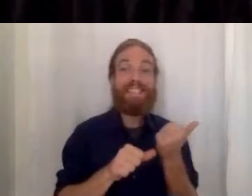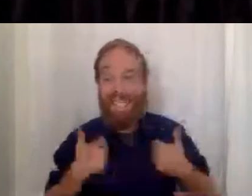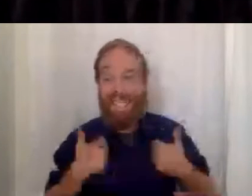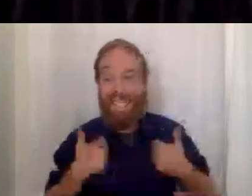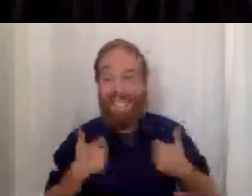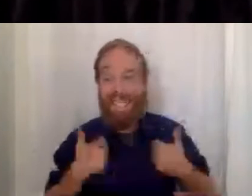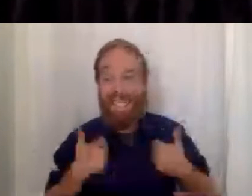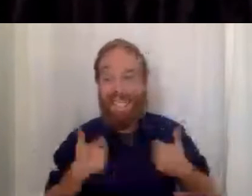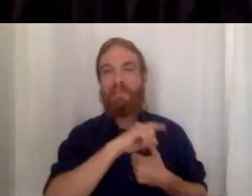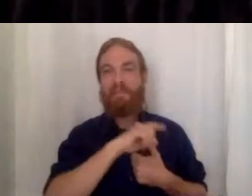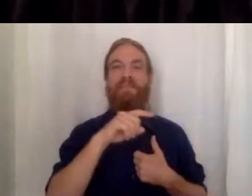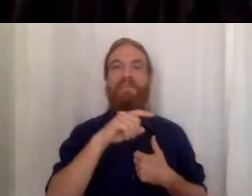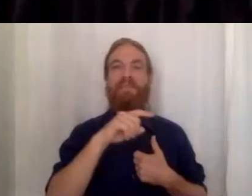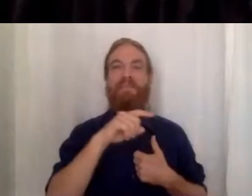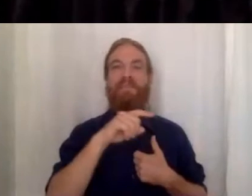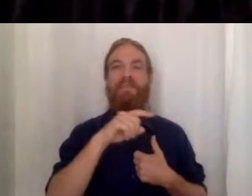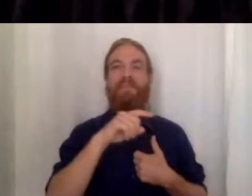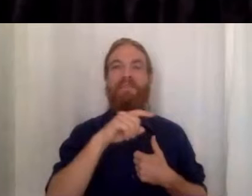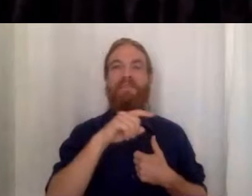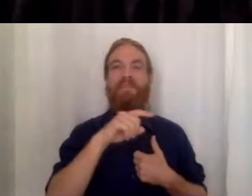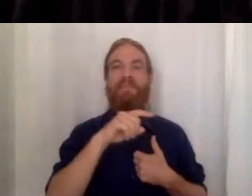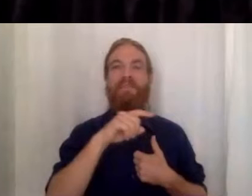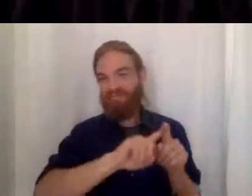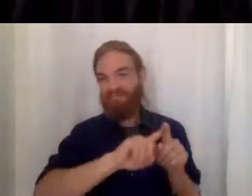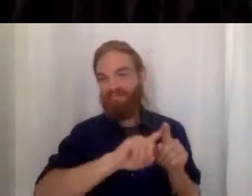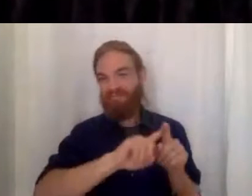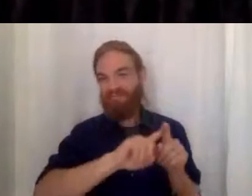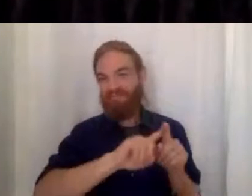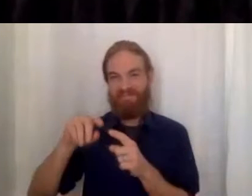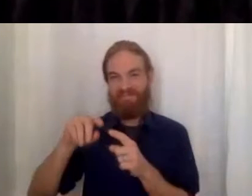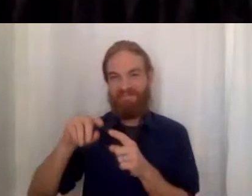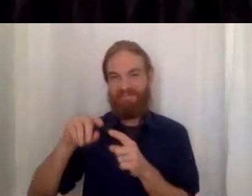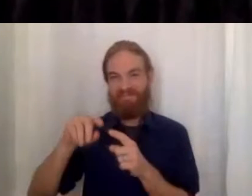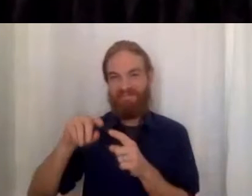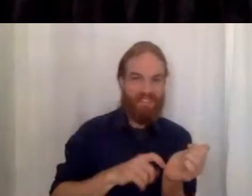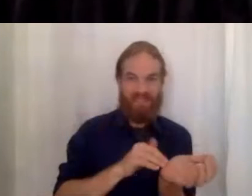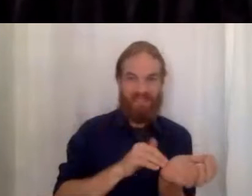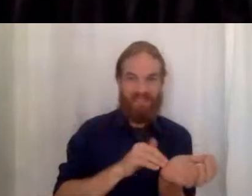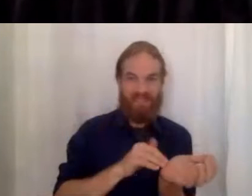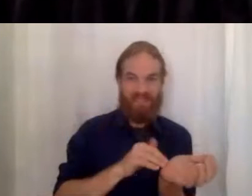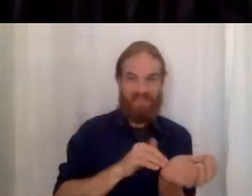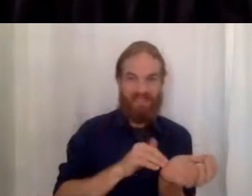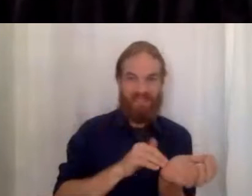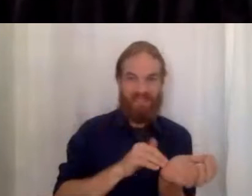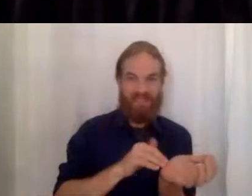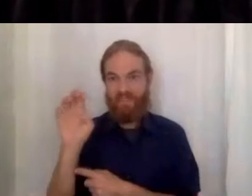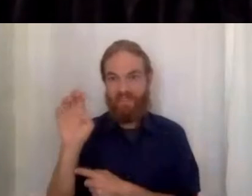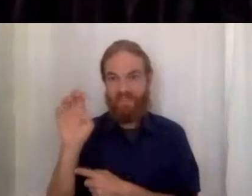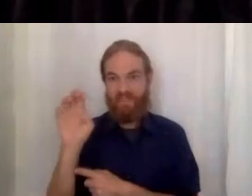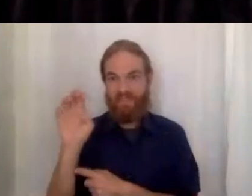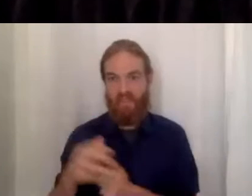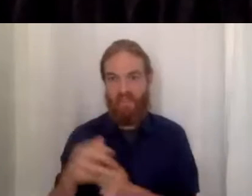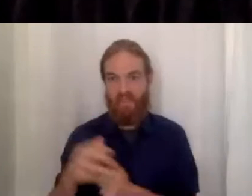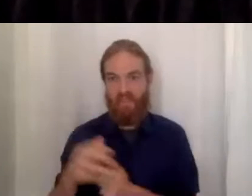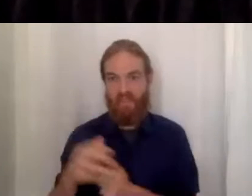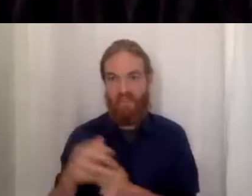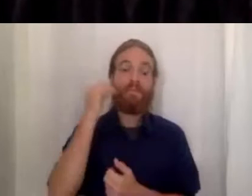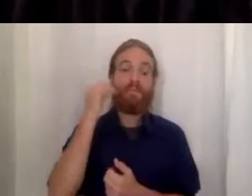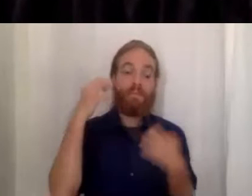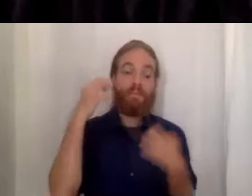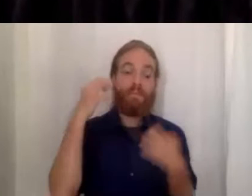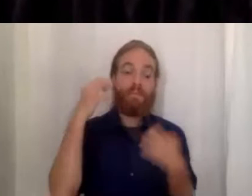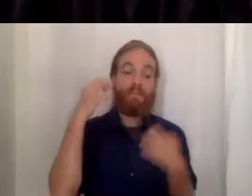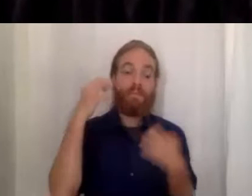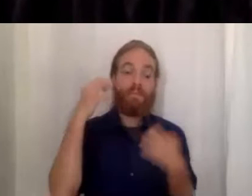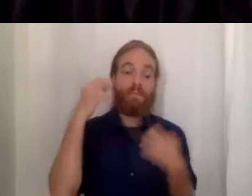community mental health centers, dialysis treatment centers, freestanding healthcare agencies, hospice, hospitals, general rehabilitation, and